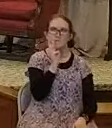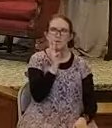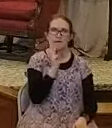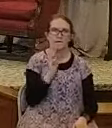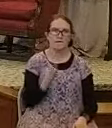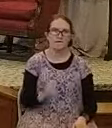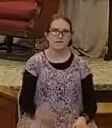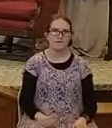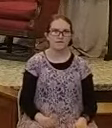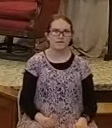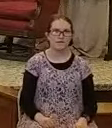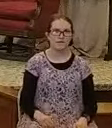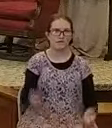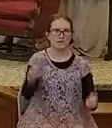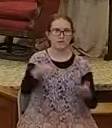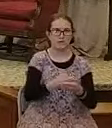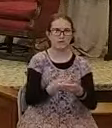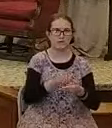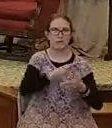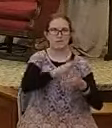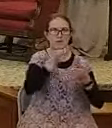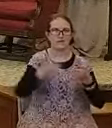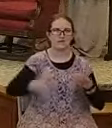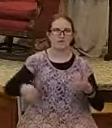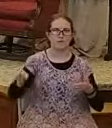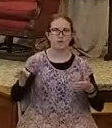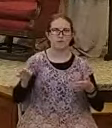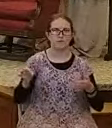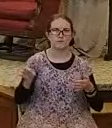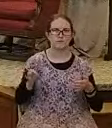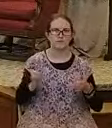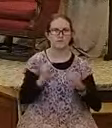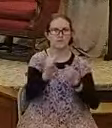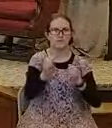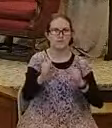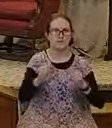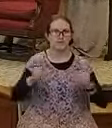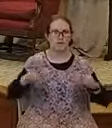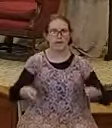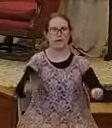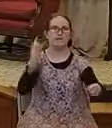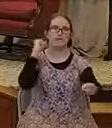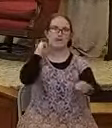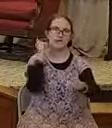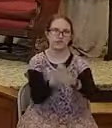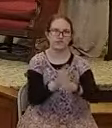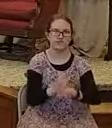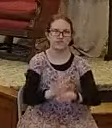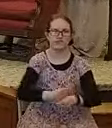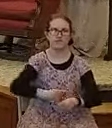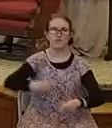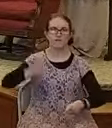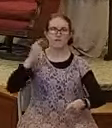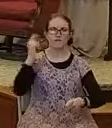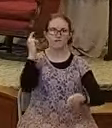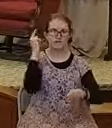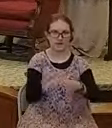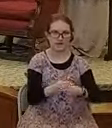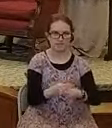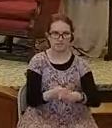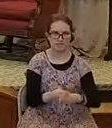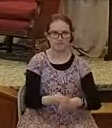still waters. He restoreth my soul. He leadeth me in the paths of righteousness for